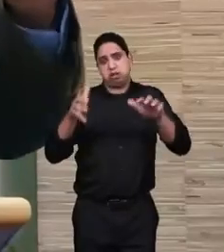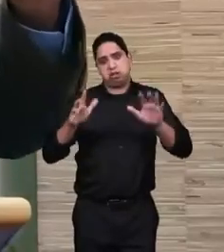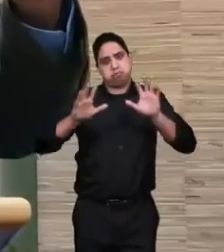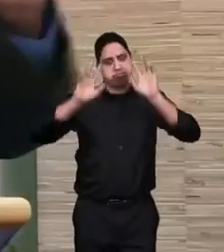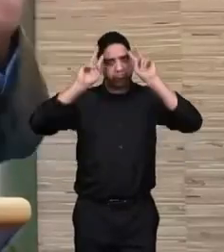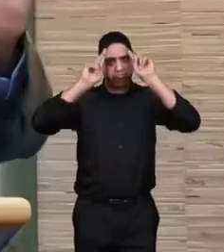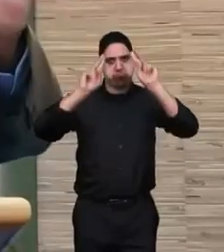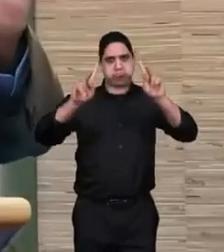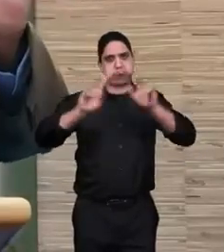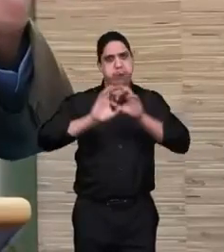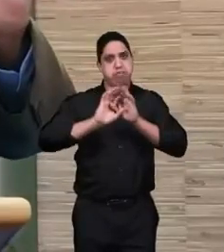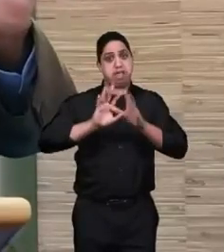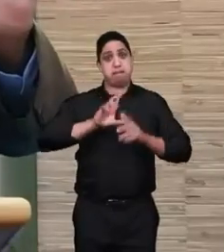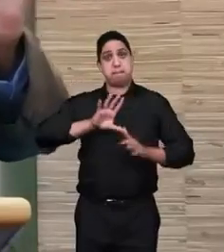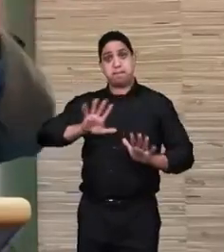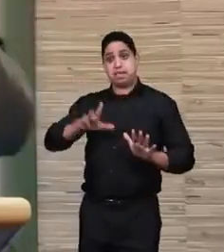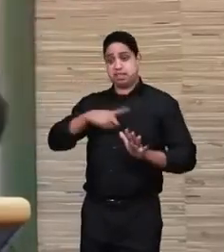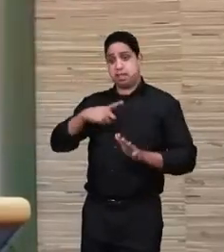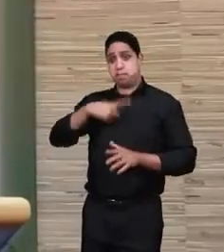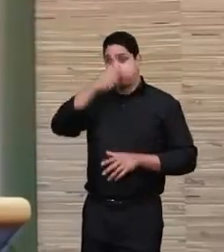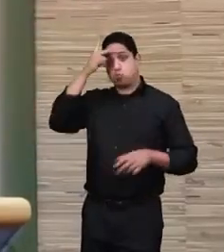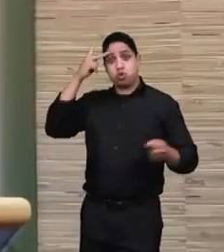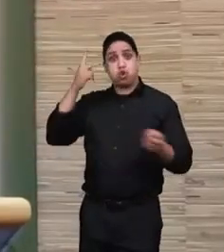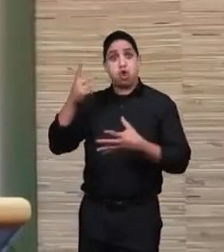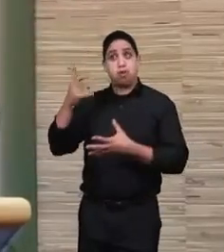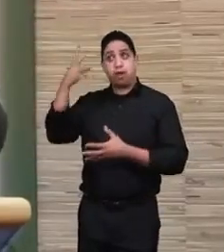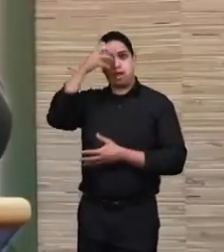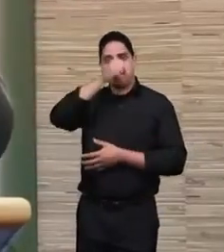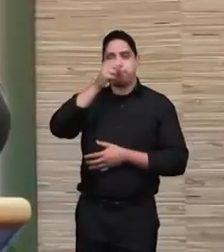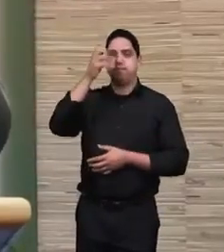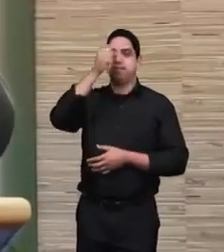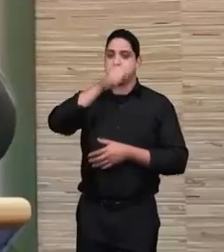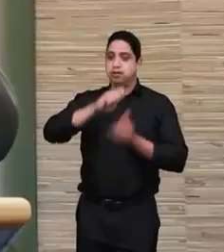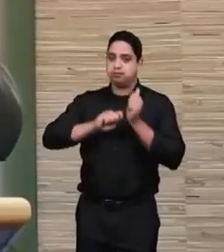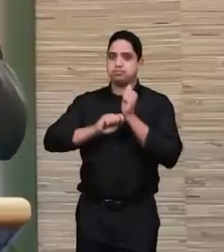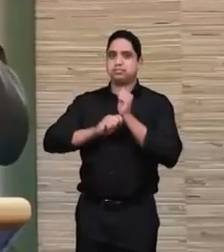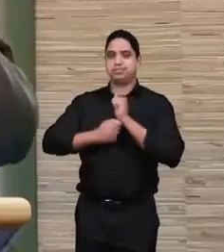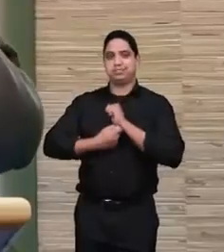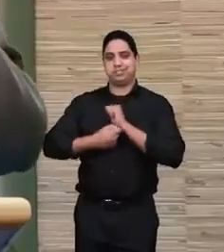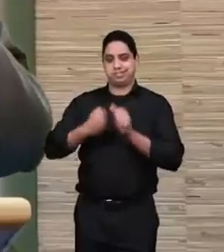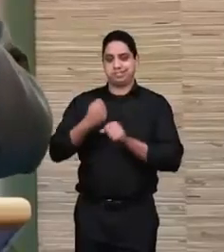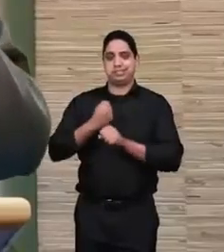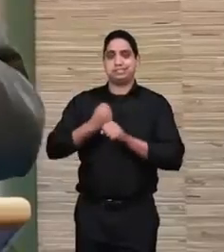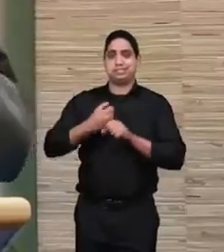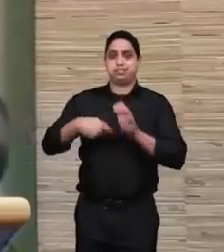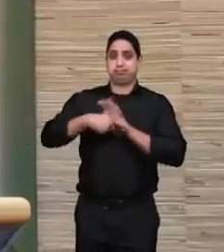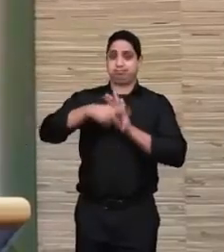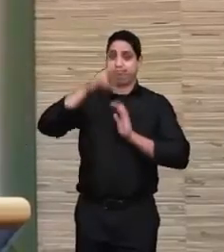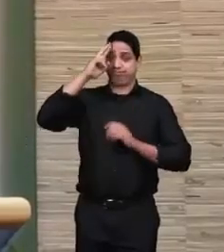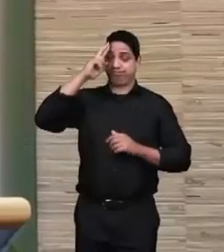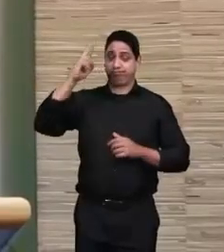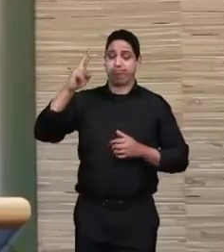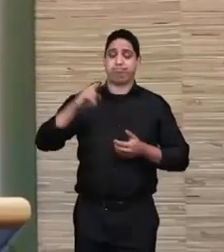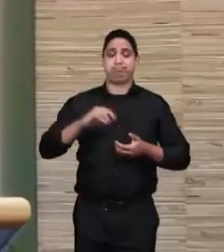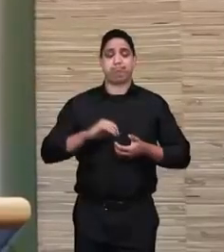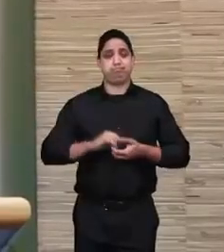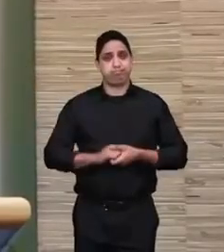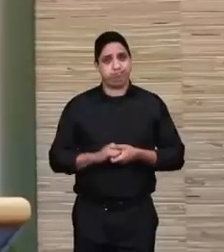a new people, it's being opened. And we want to follow the people that is with